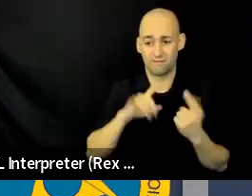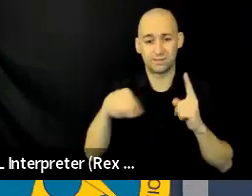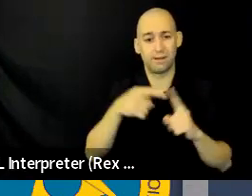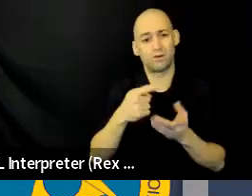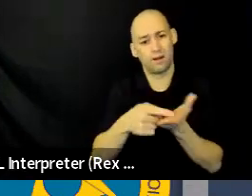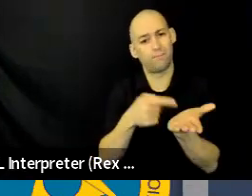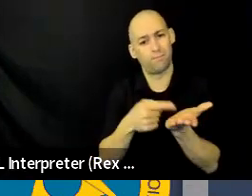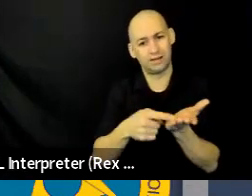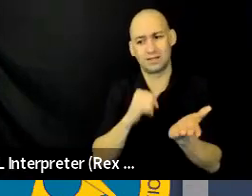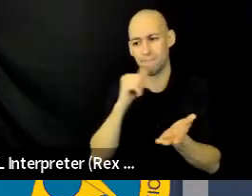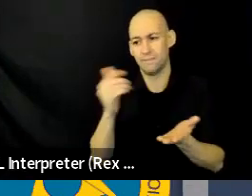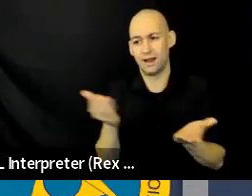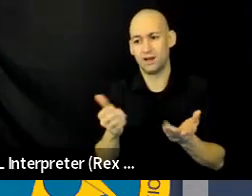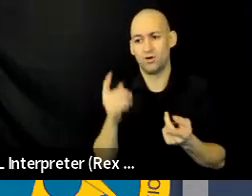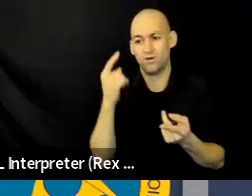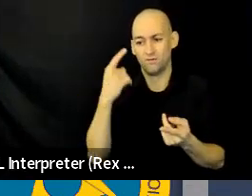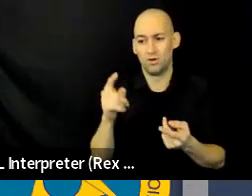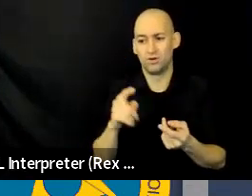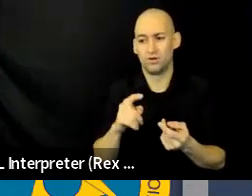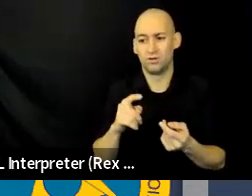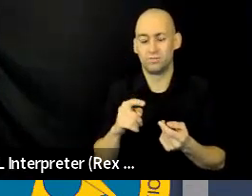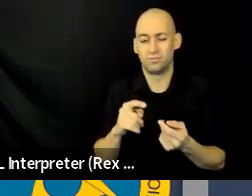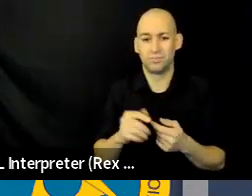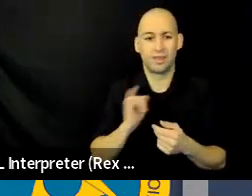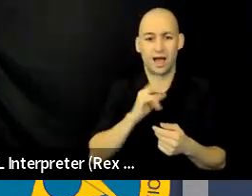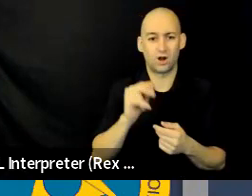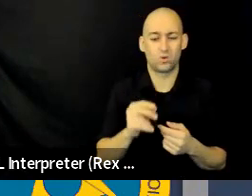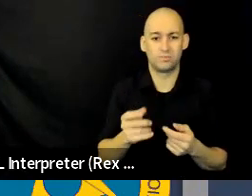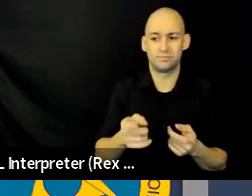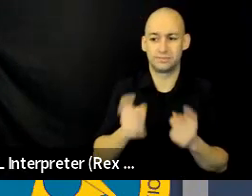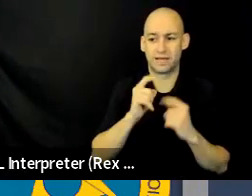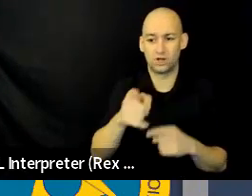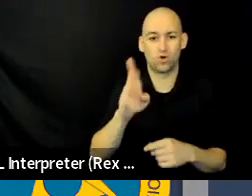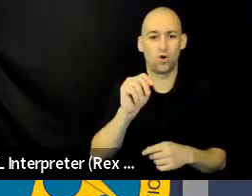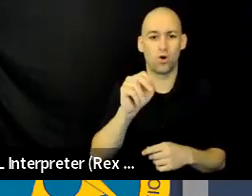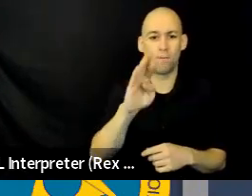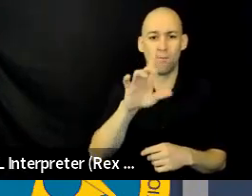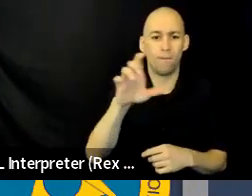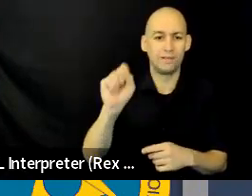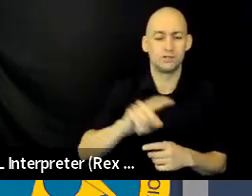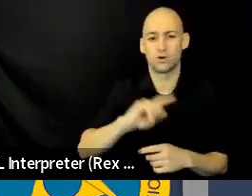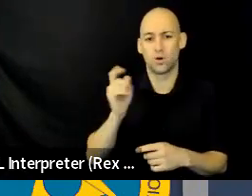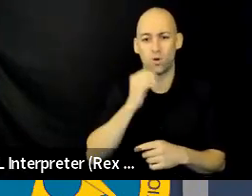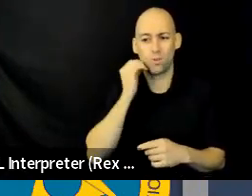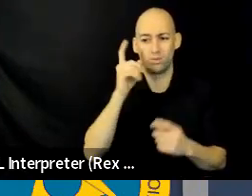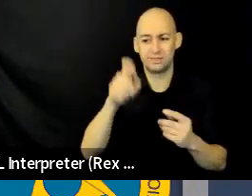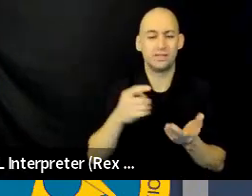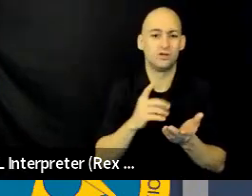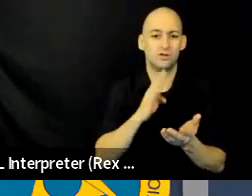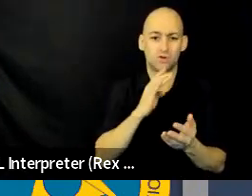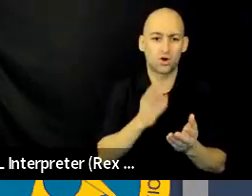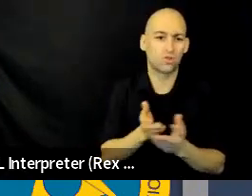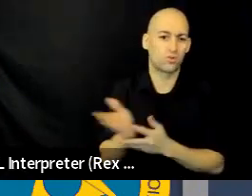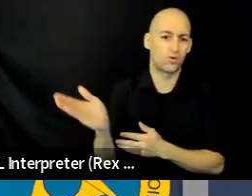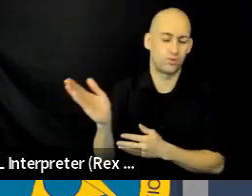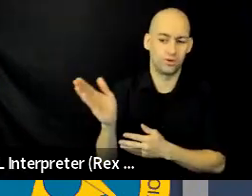compromises. I'm not here Yeah. to like, I don't take take your marbles and go home. Because everything, we just need to talk it through. Yes. And